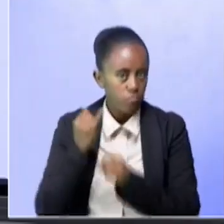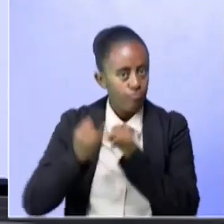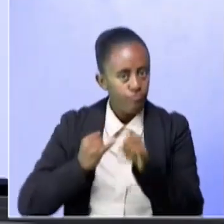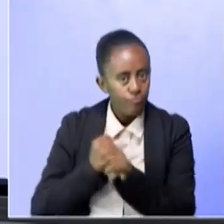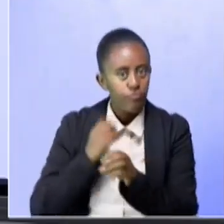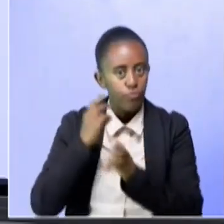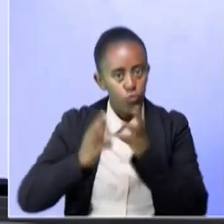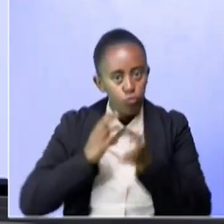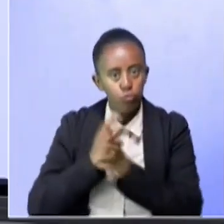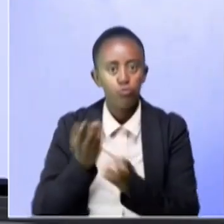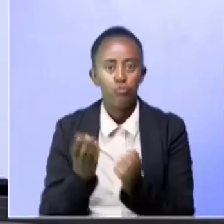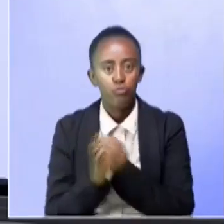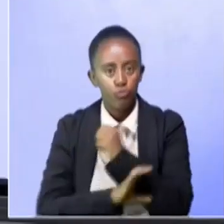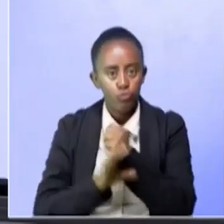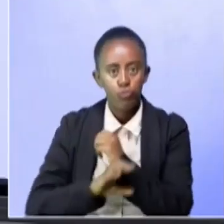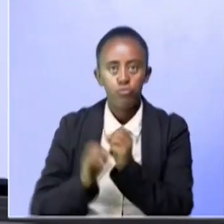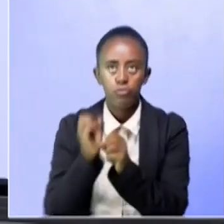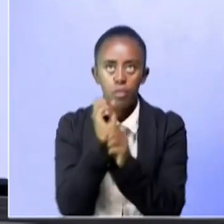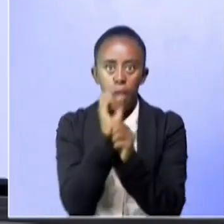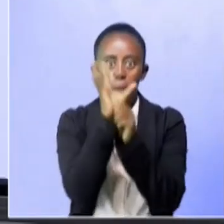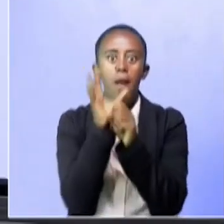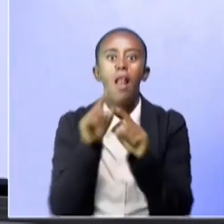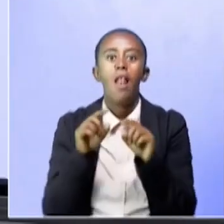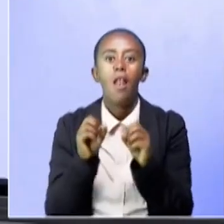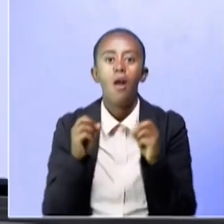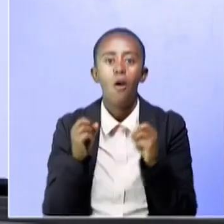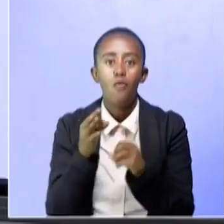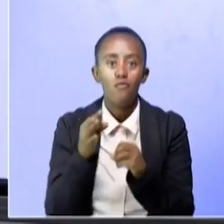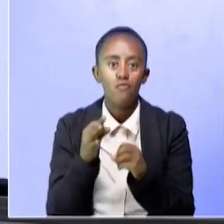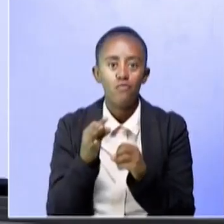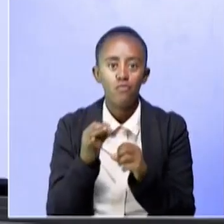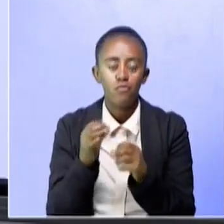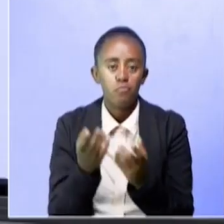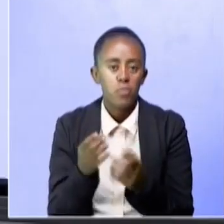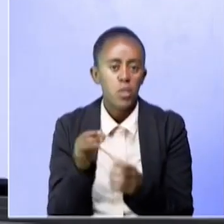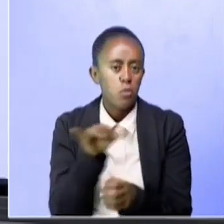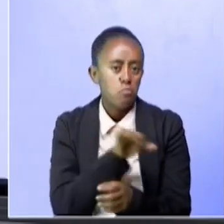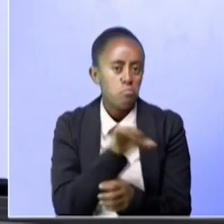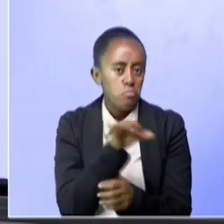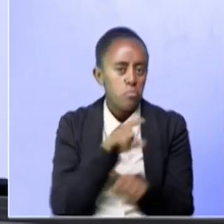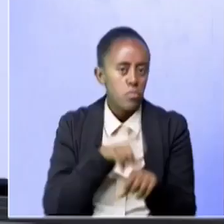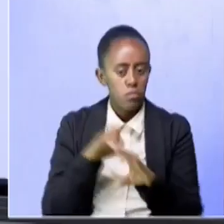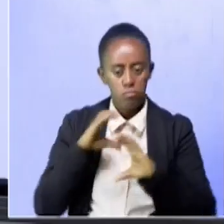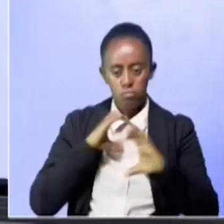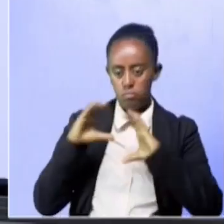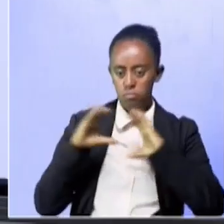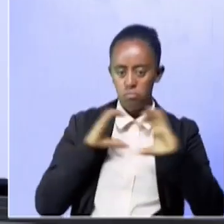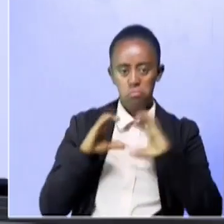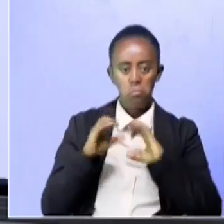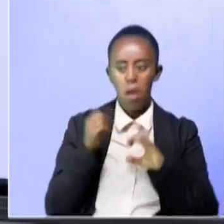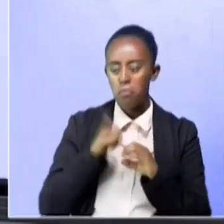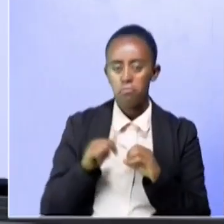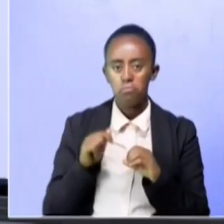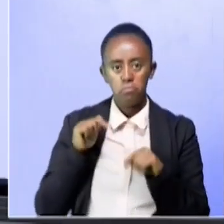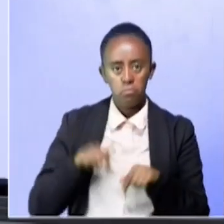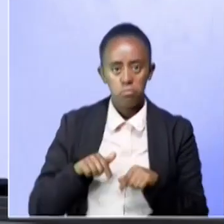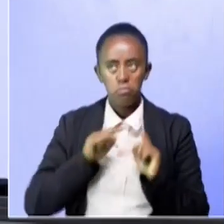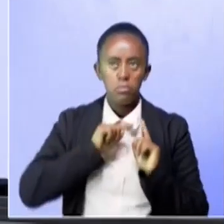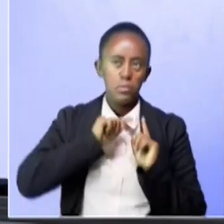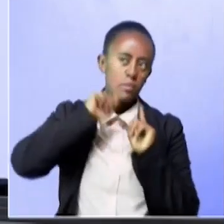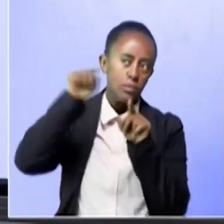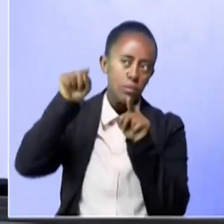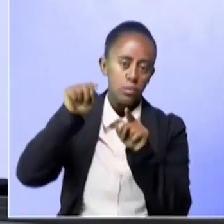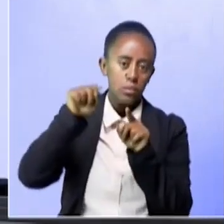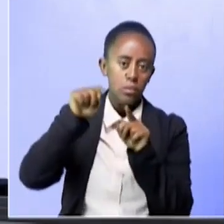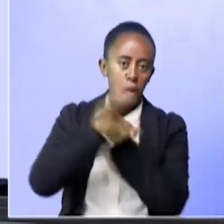become under the umbrella of one. At the same time, we are able to communicate with anyone else abroad